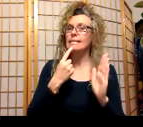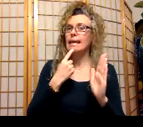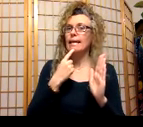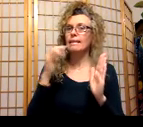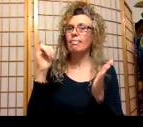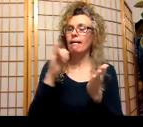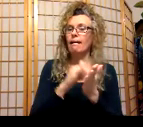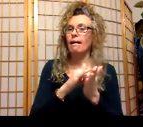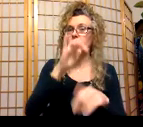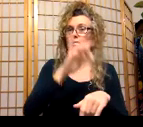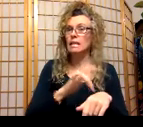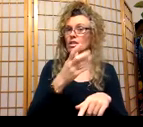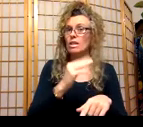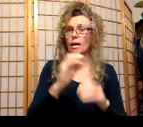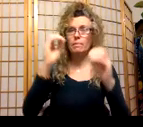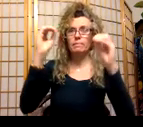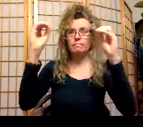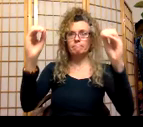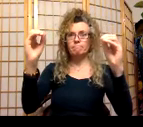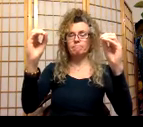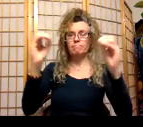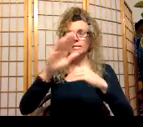Nobody can touch them. They have complete immunity.